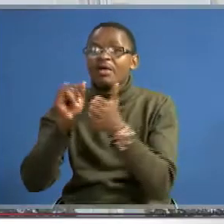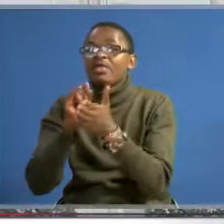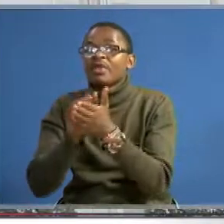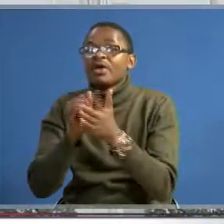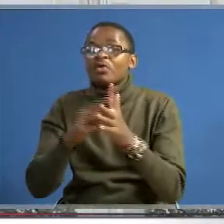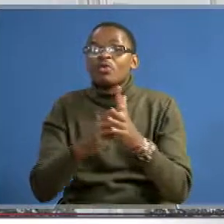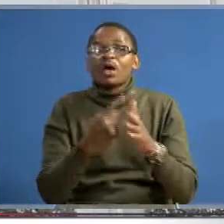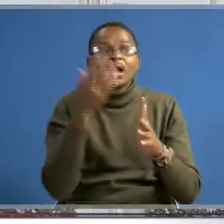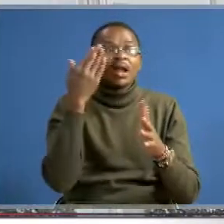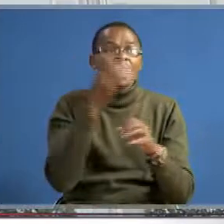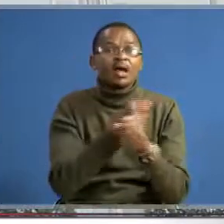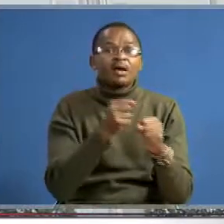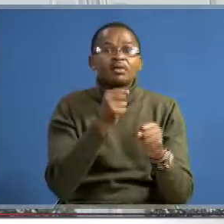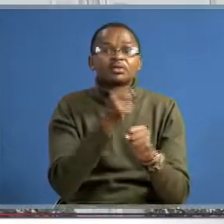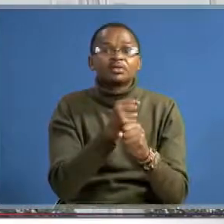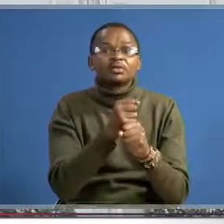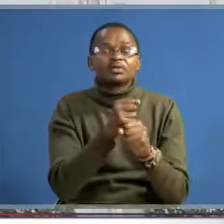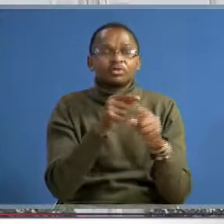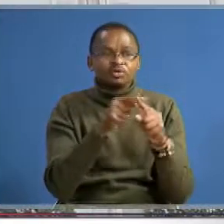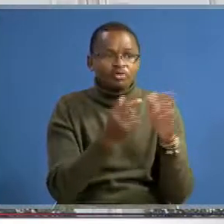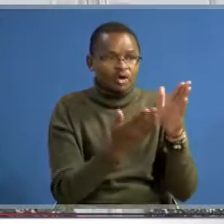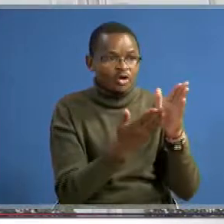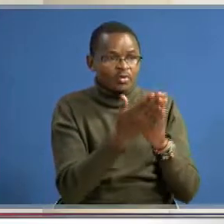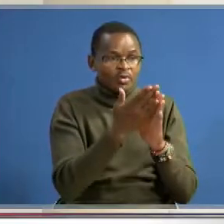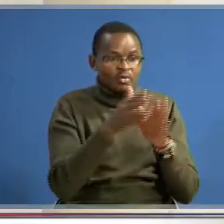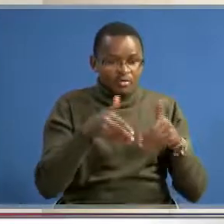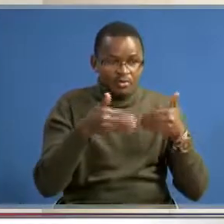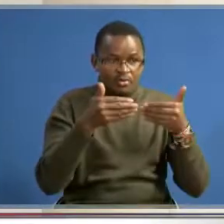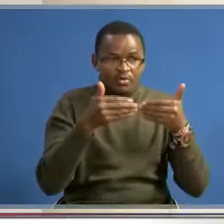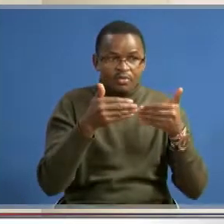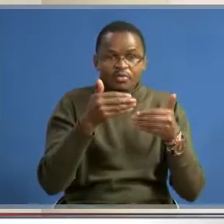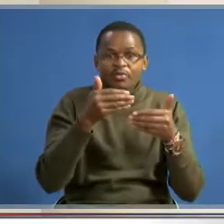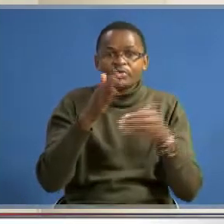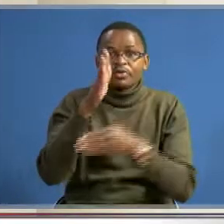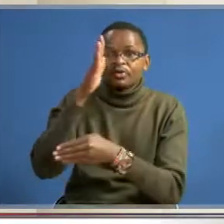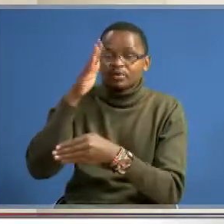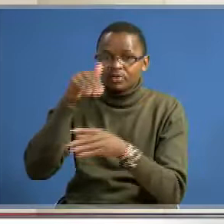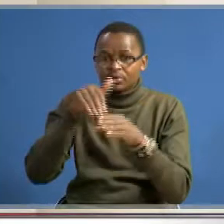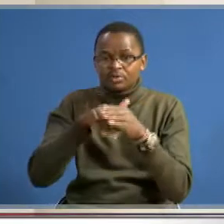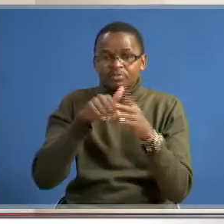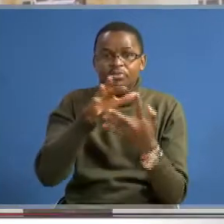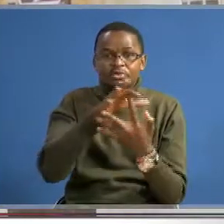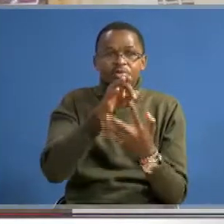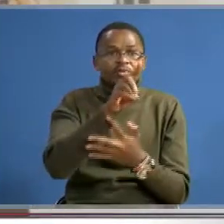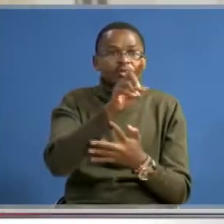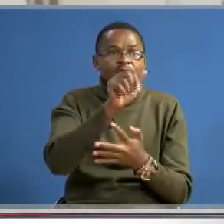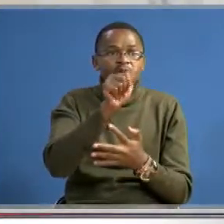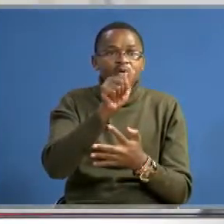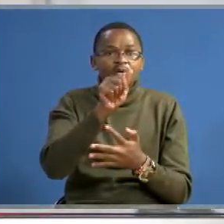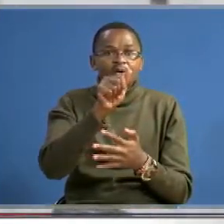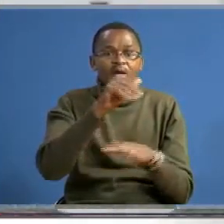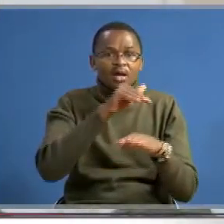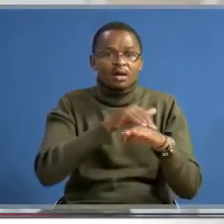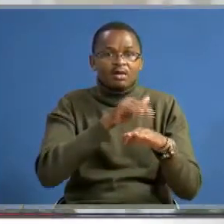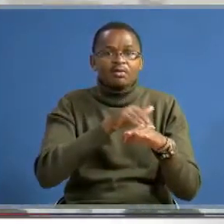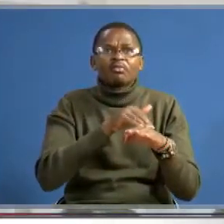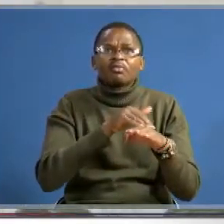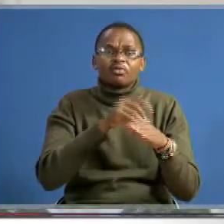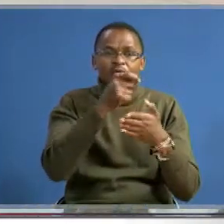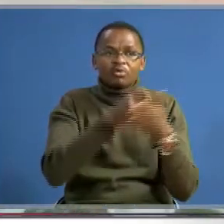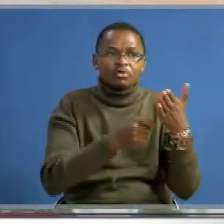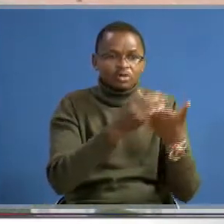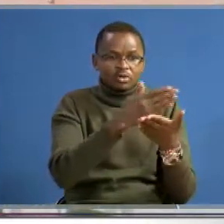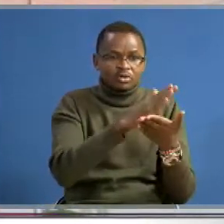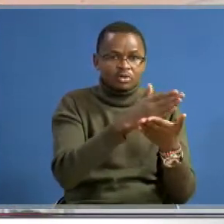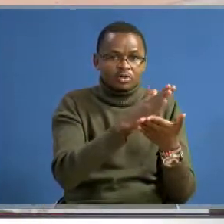was launched last year to develop and facilitate the provision of secure, up-to-date geospatial data at minimum cost that will